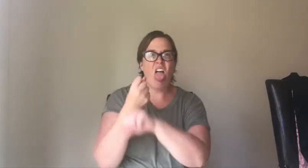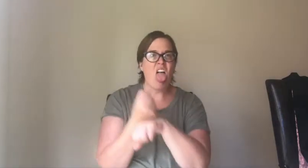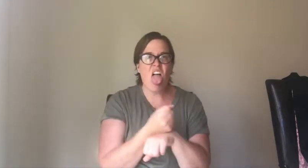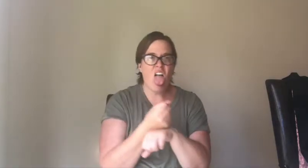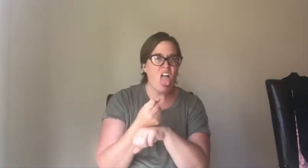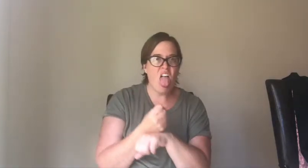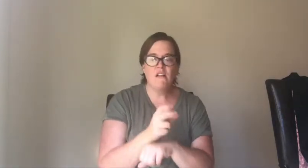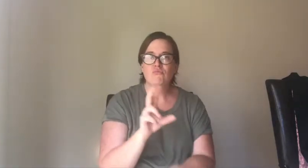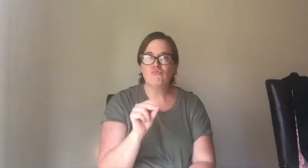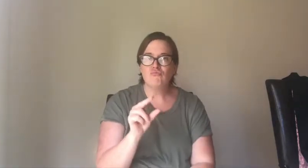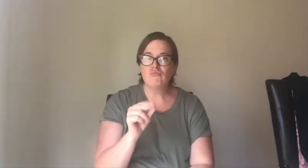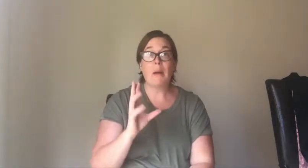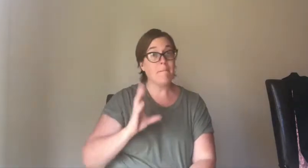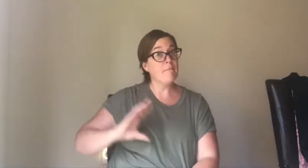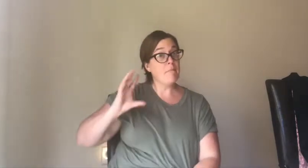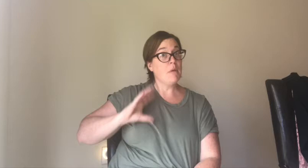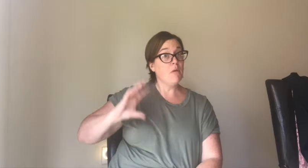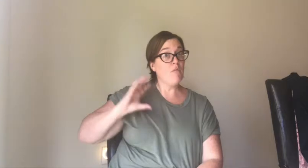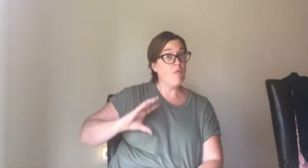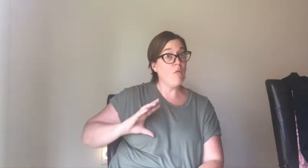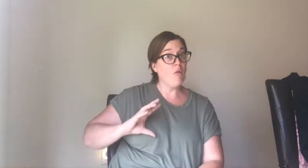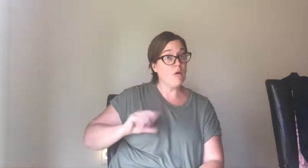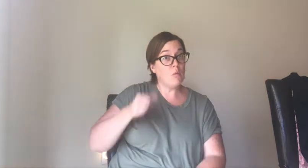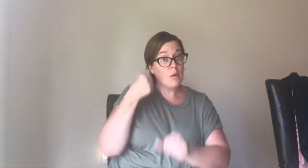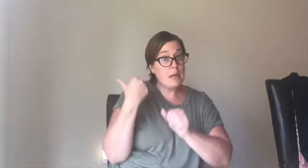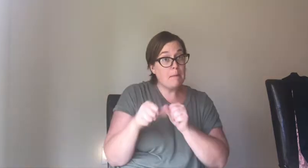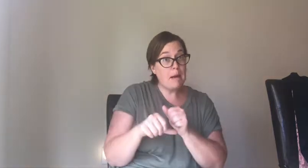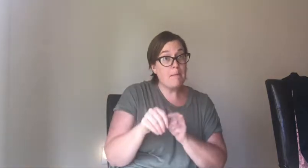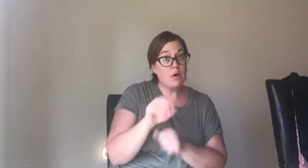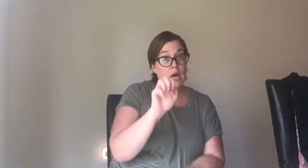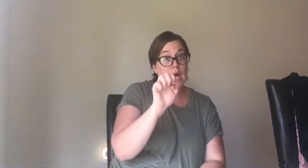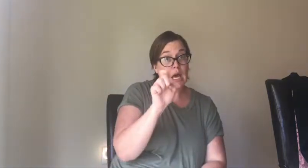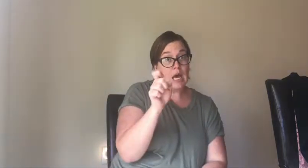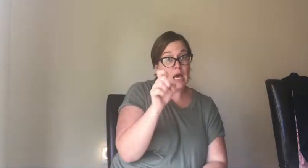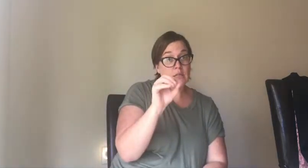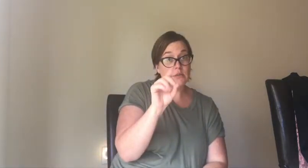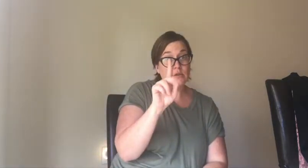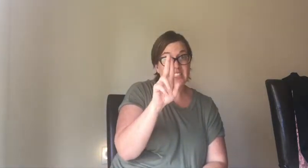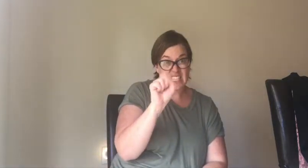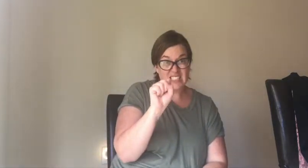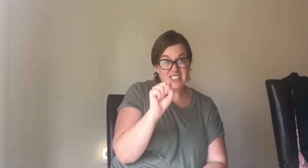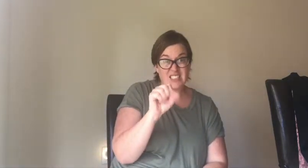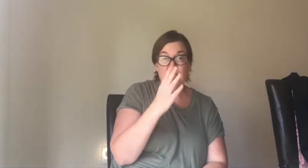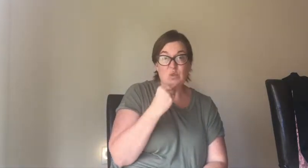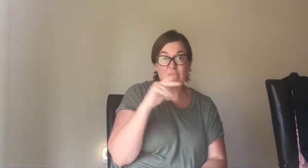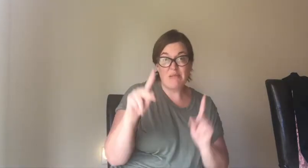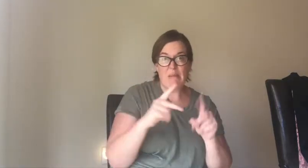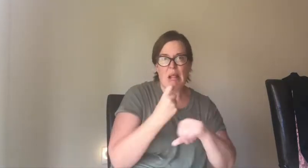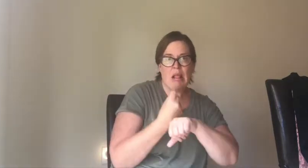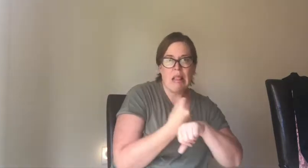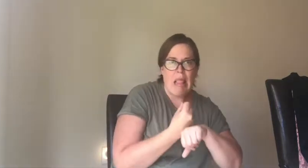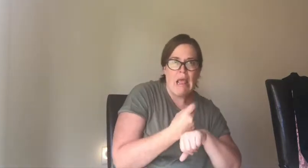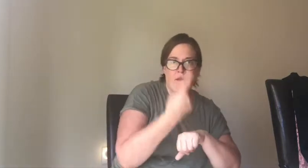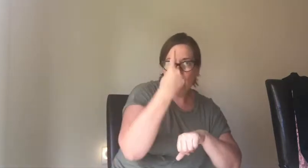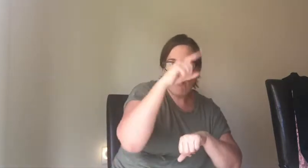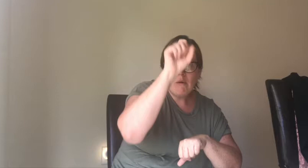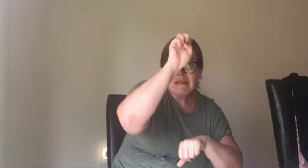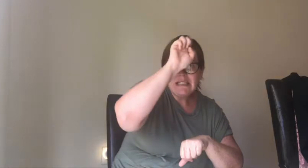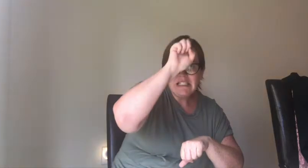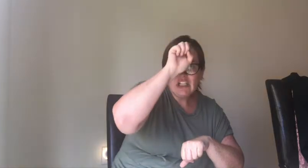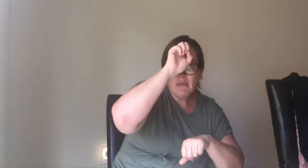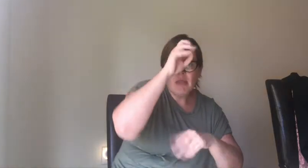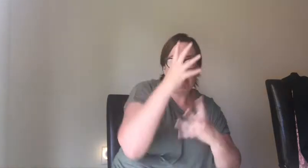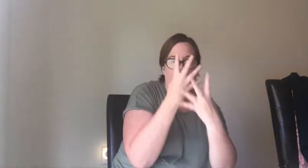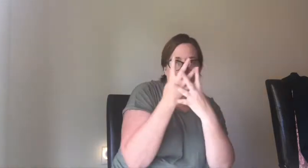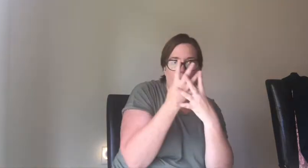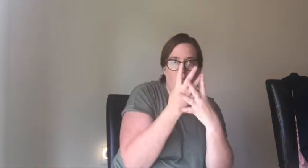it. Just so we clarify and so we understand what we're talking about, God's people are in exile in the land of Babylon during this time in the story. Exile is